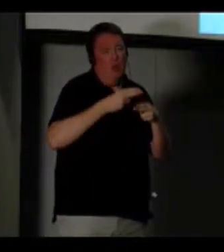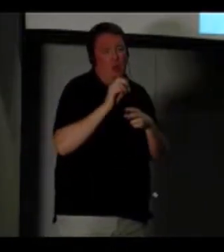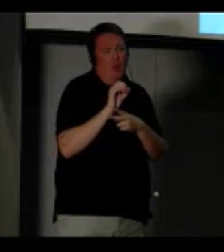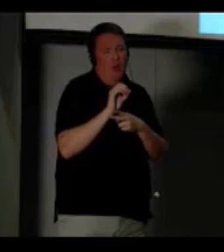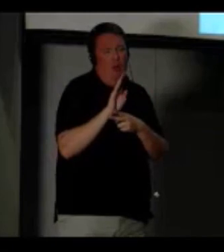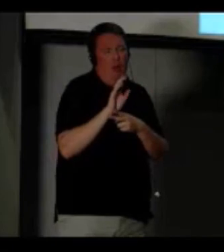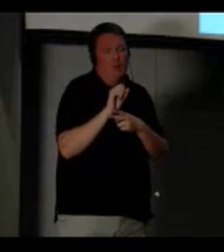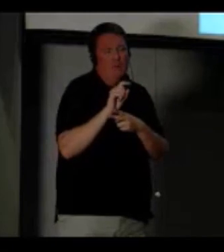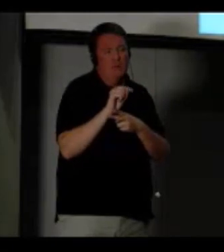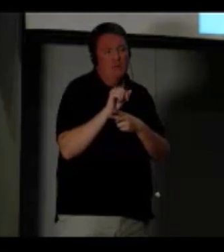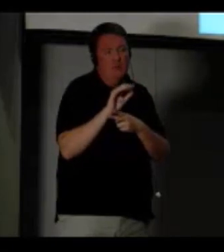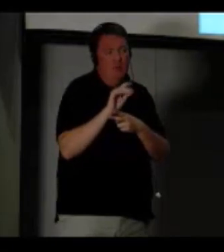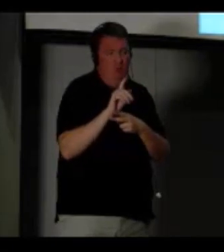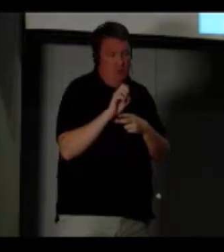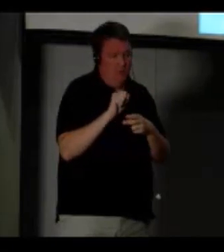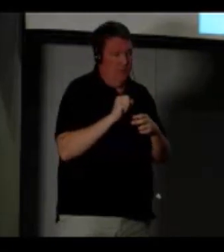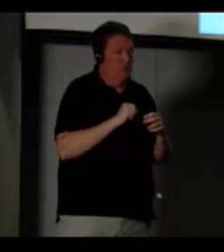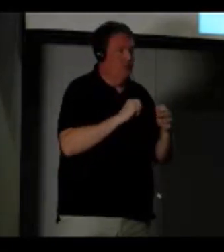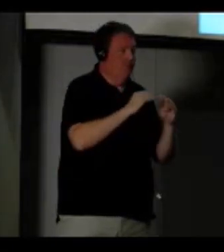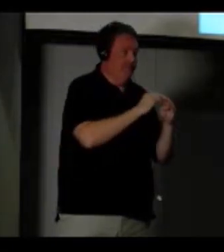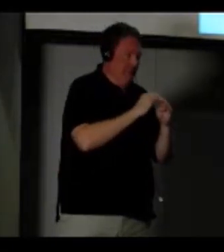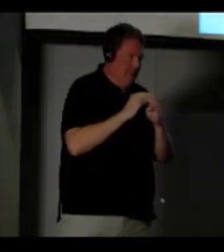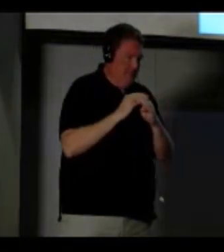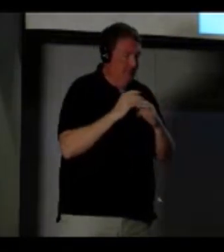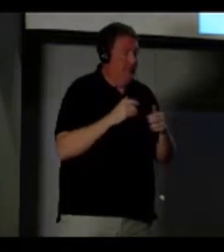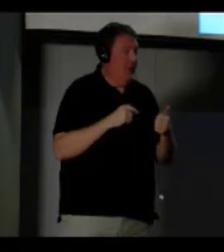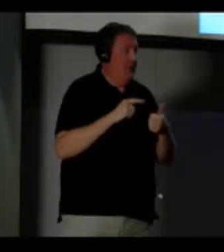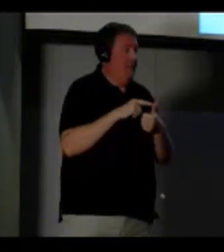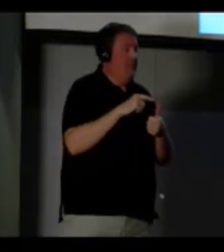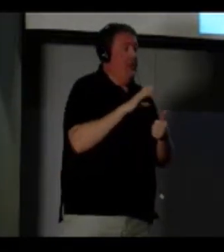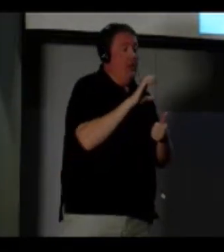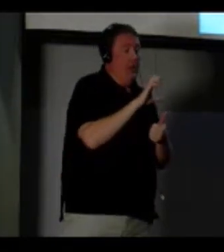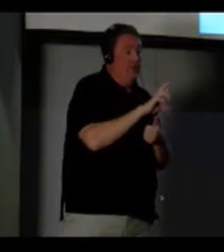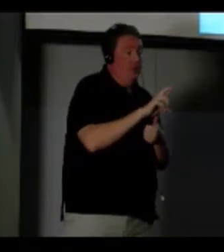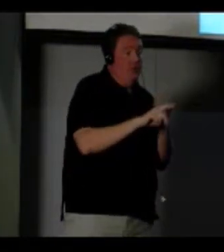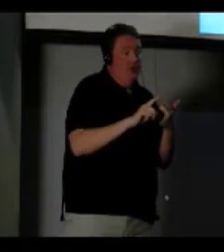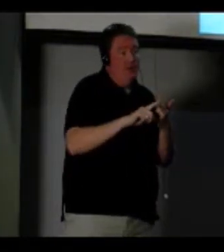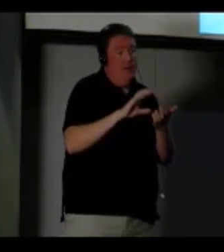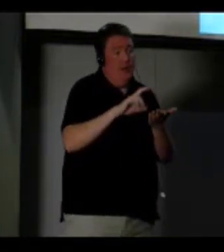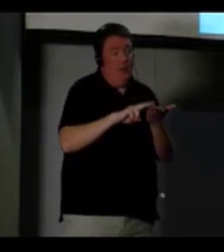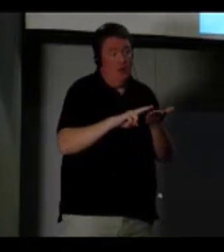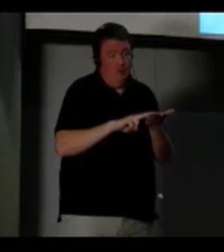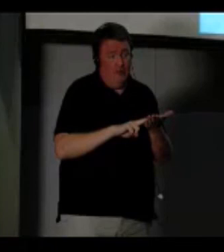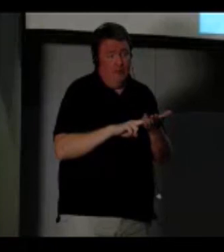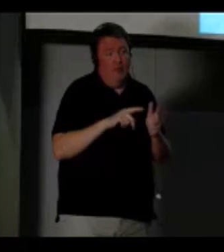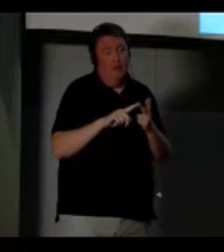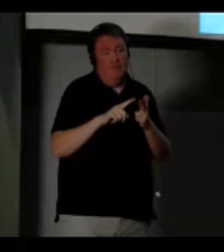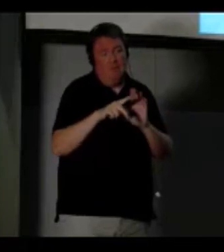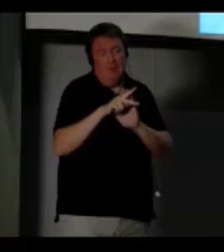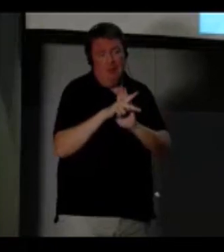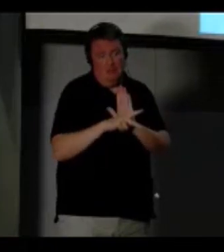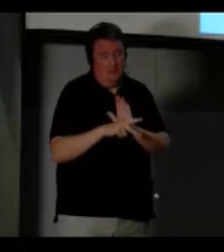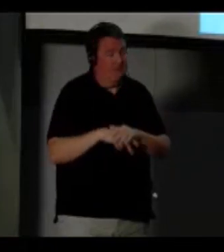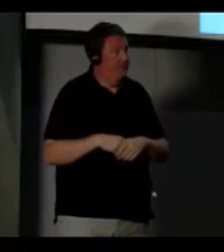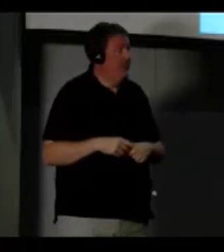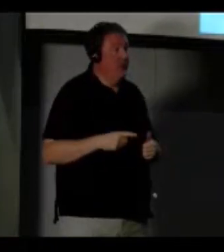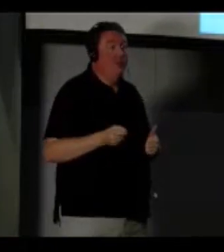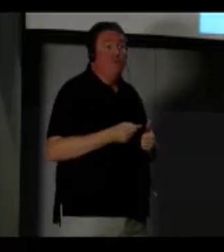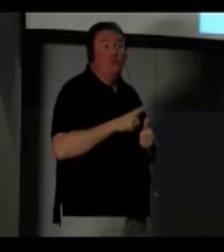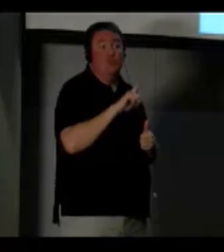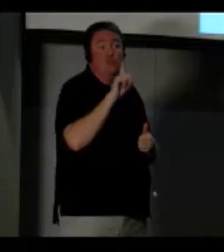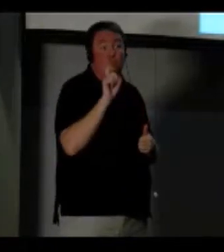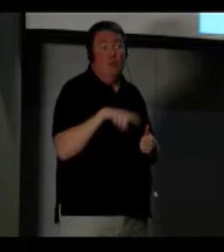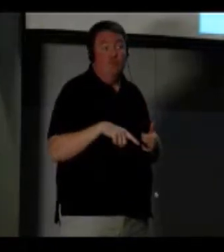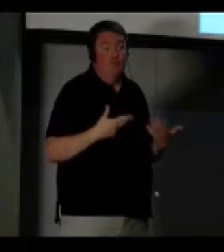access: copyright, contract, and privacy. So the first question to ask